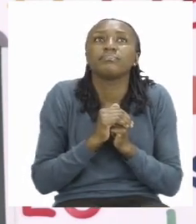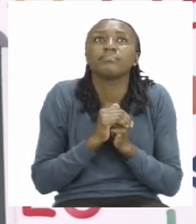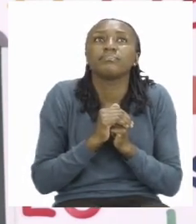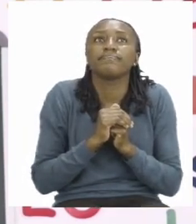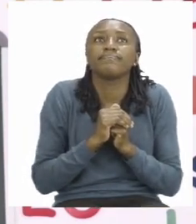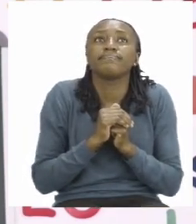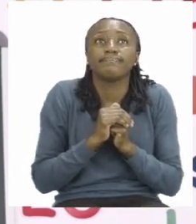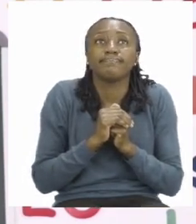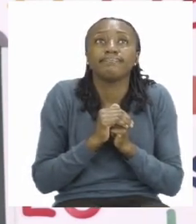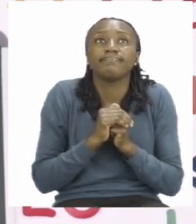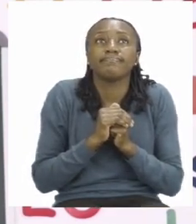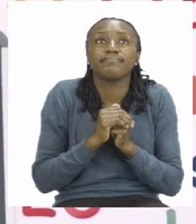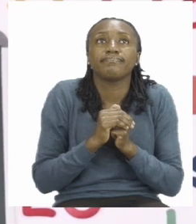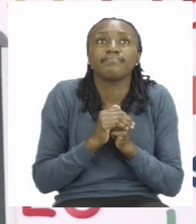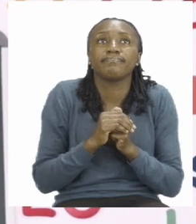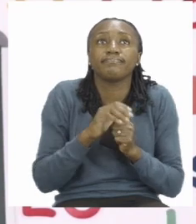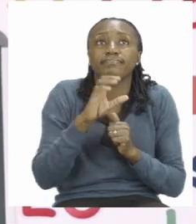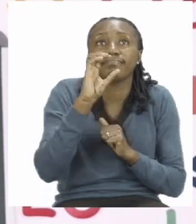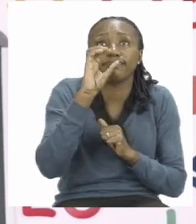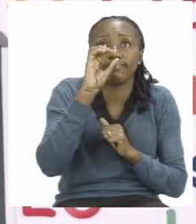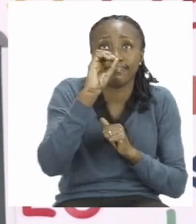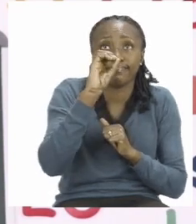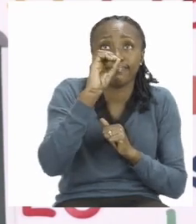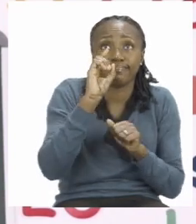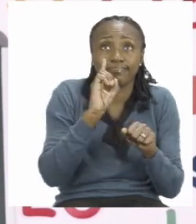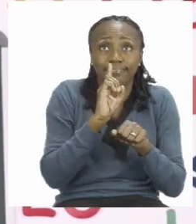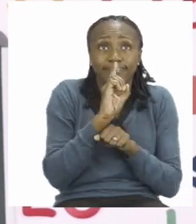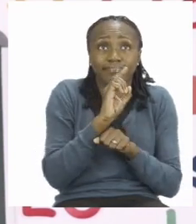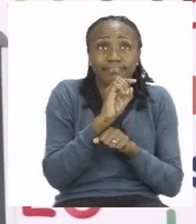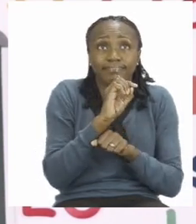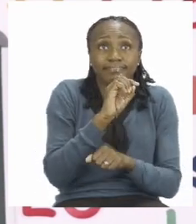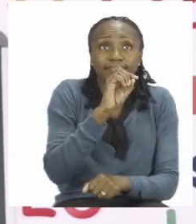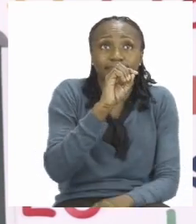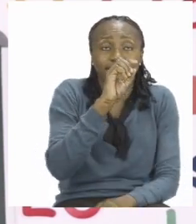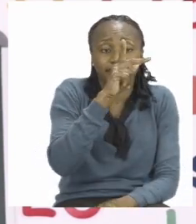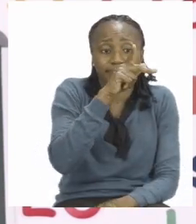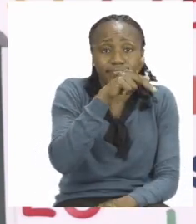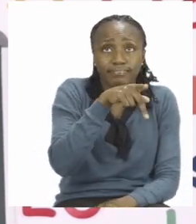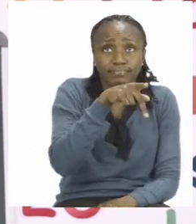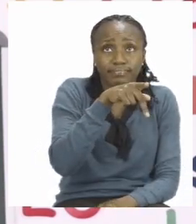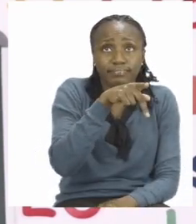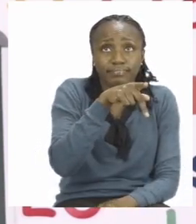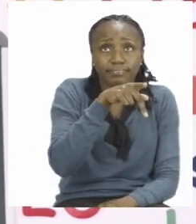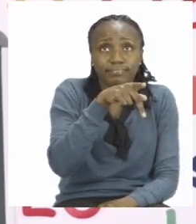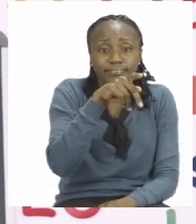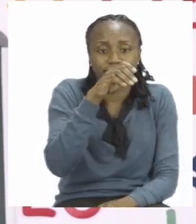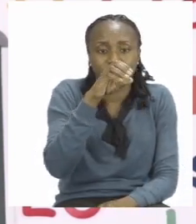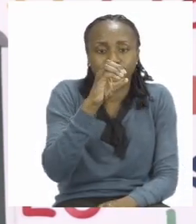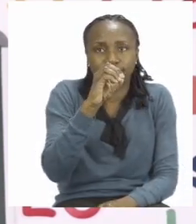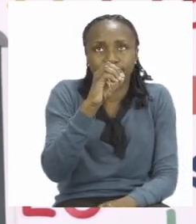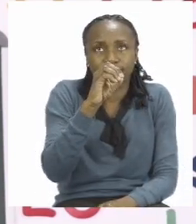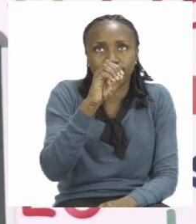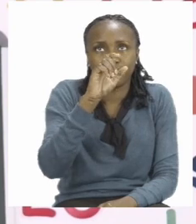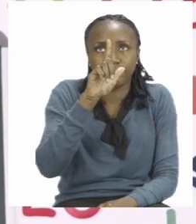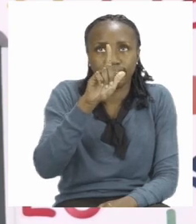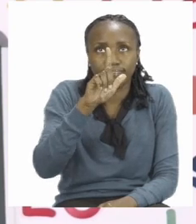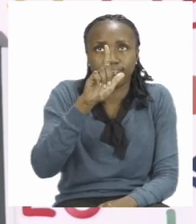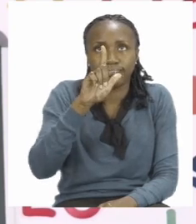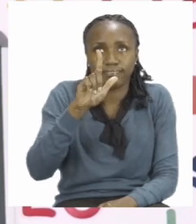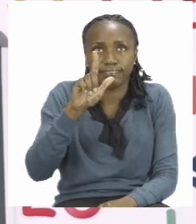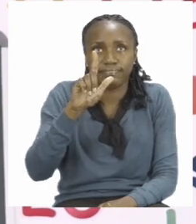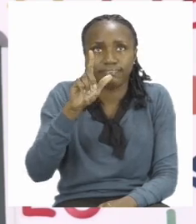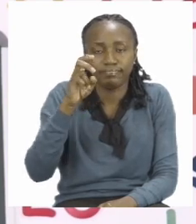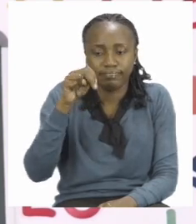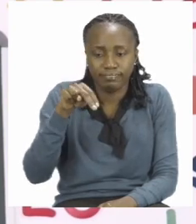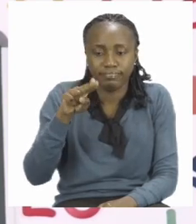Uh-oh, teacher did it wrong. We are not missing an A sound here. Here we have an O sound. And then